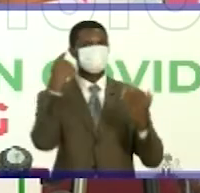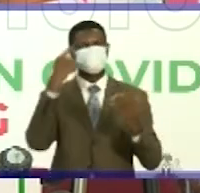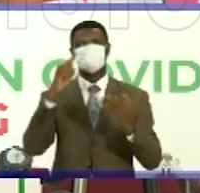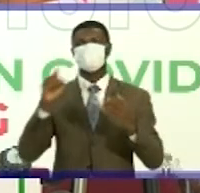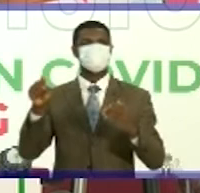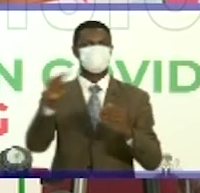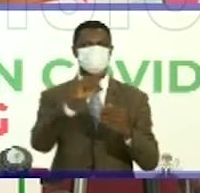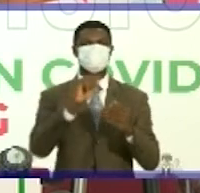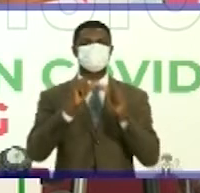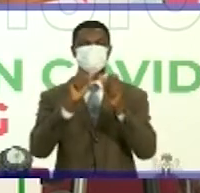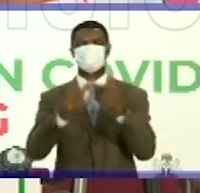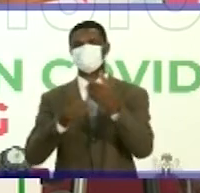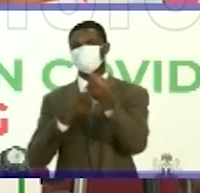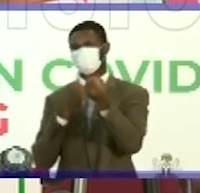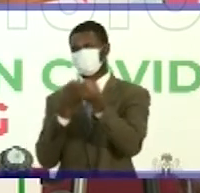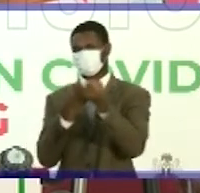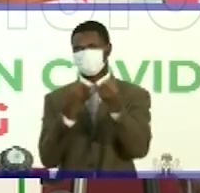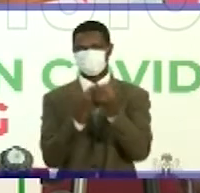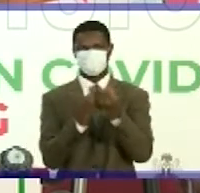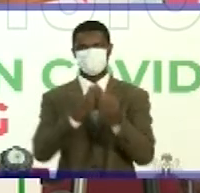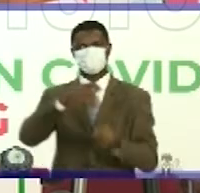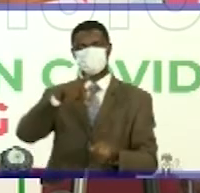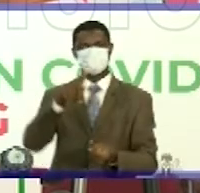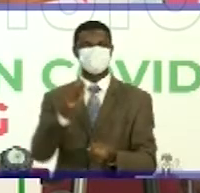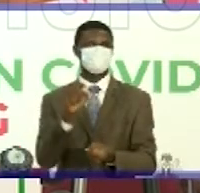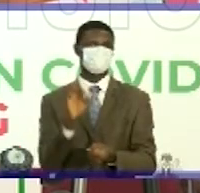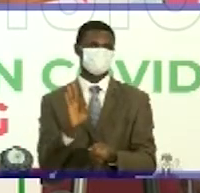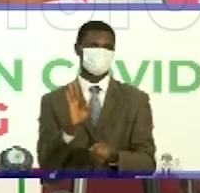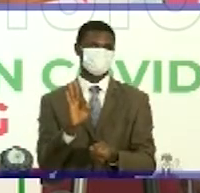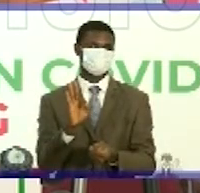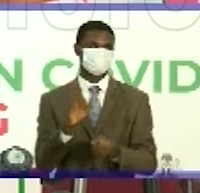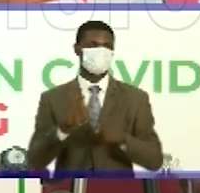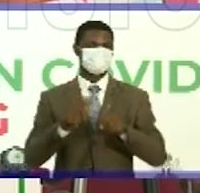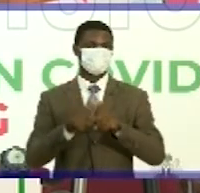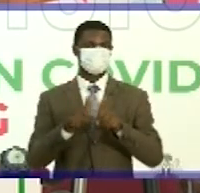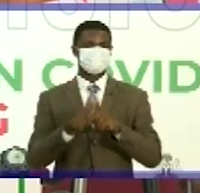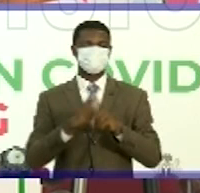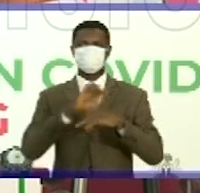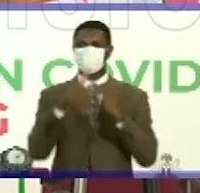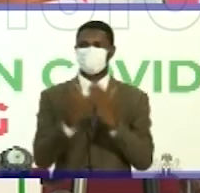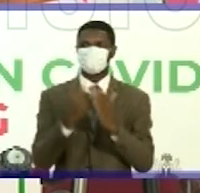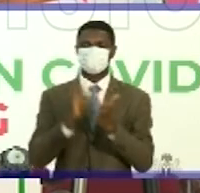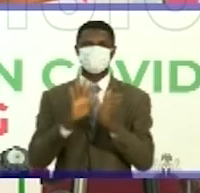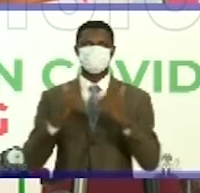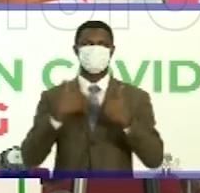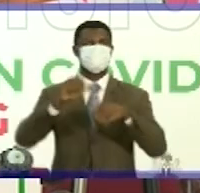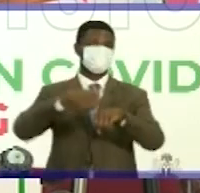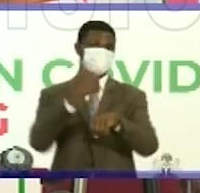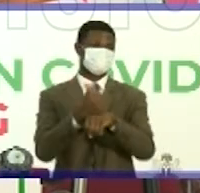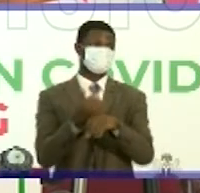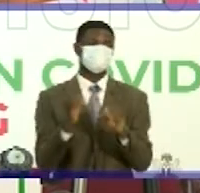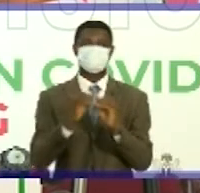to support the presidential task force and the protocols that we have set up, and more importantly,